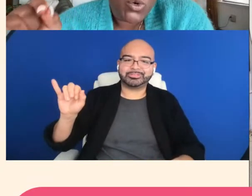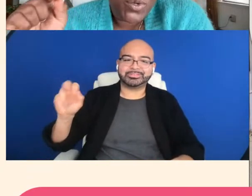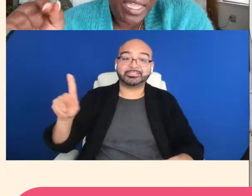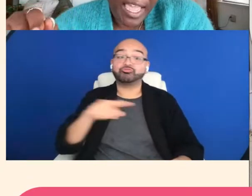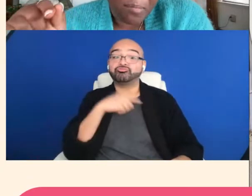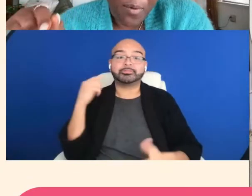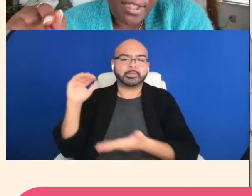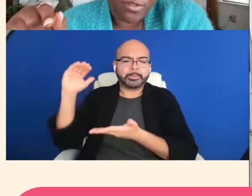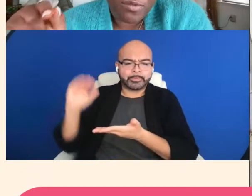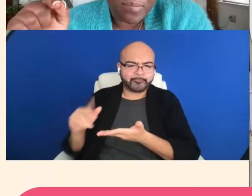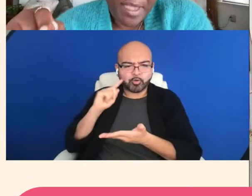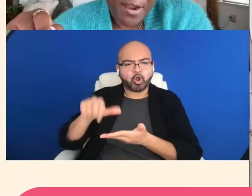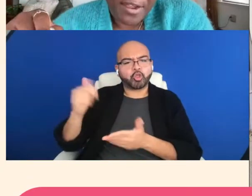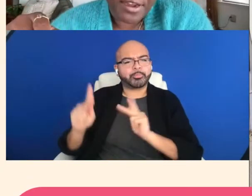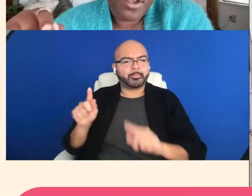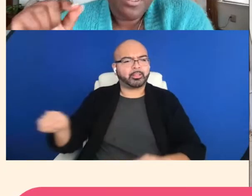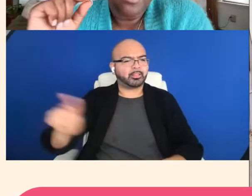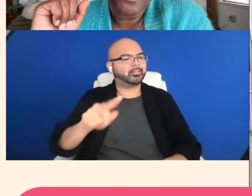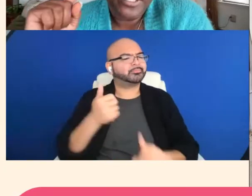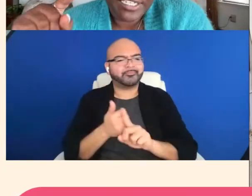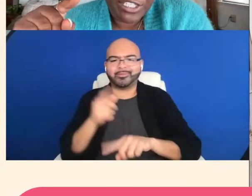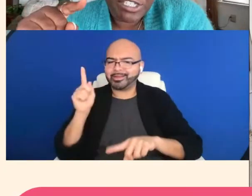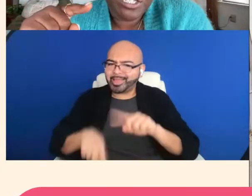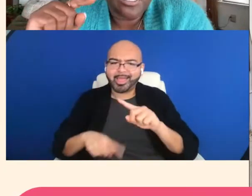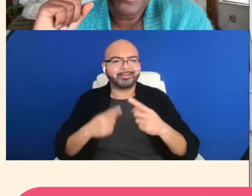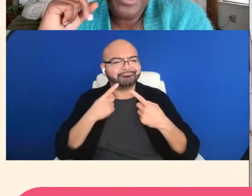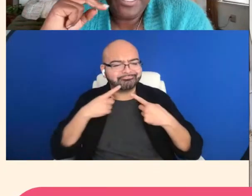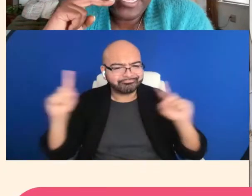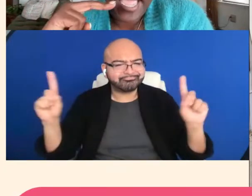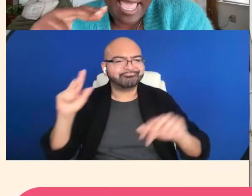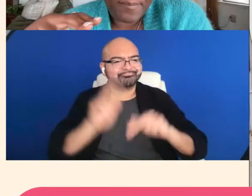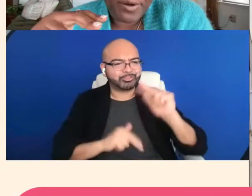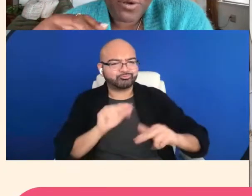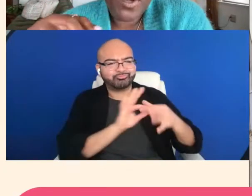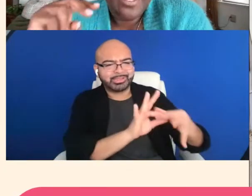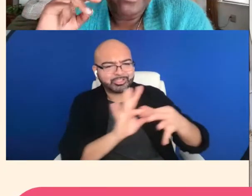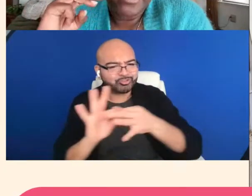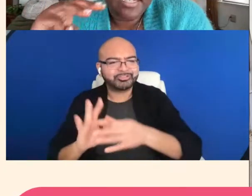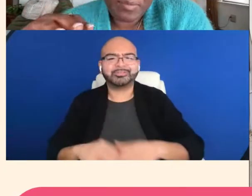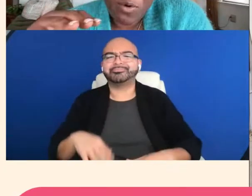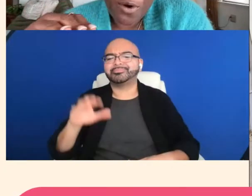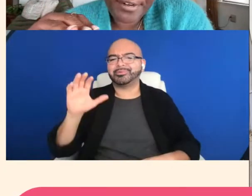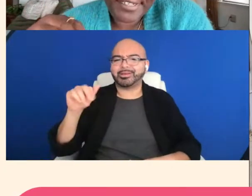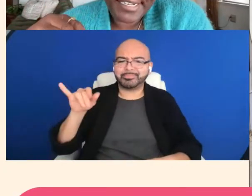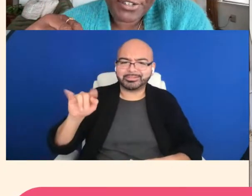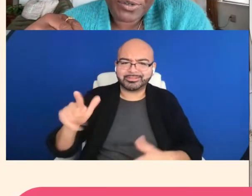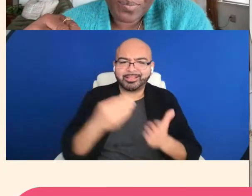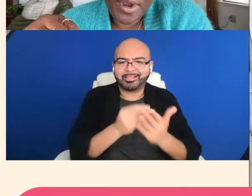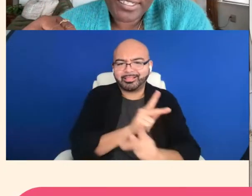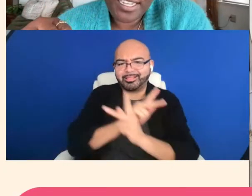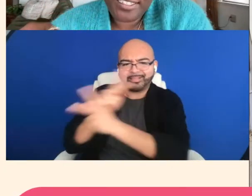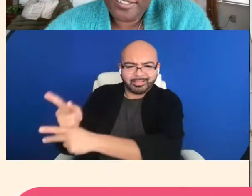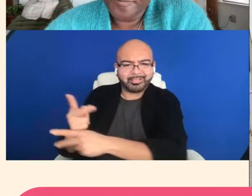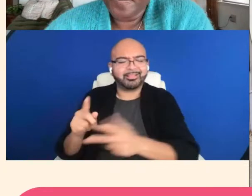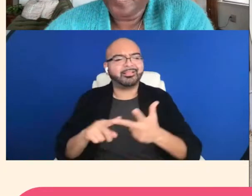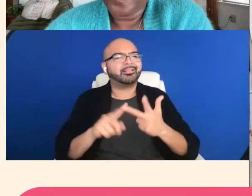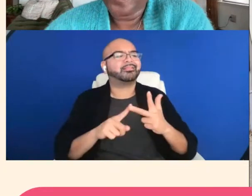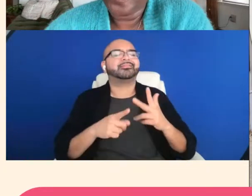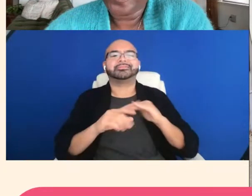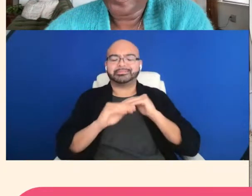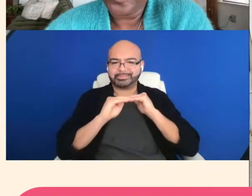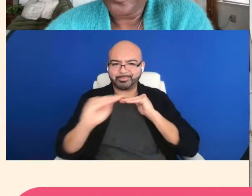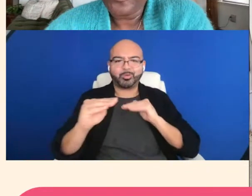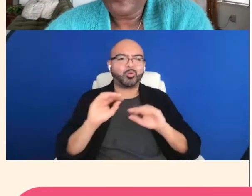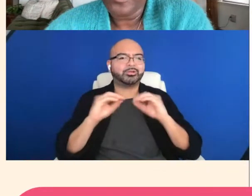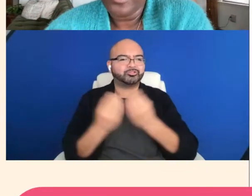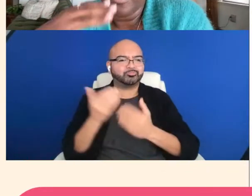individuals who can't break through the barrier of relationship, capital, and stable organizational process.